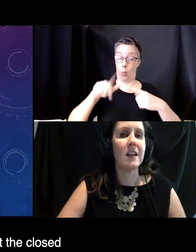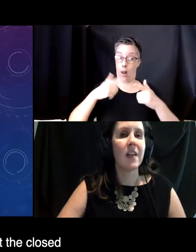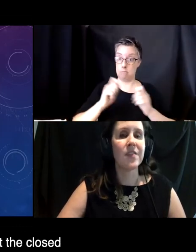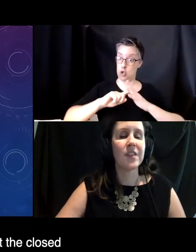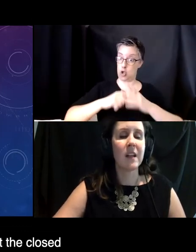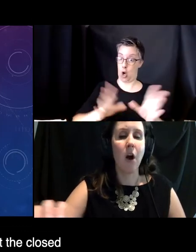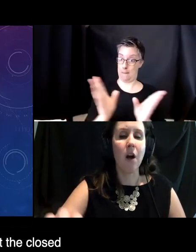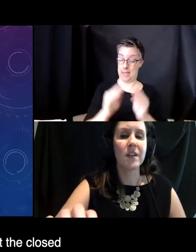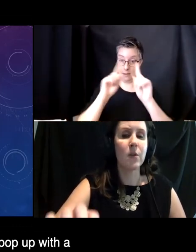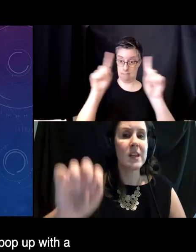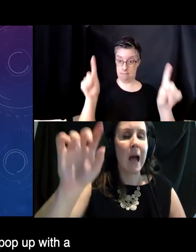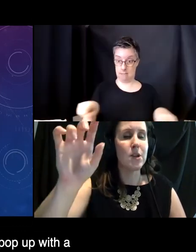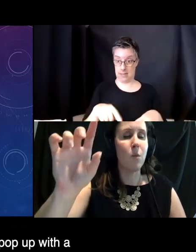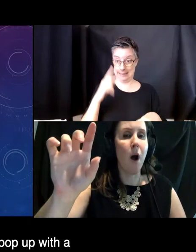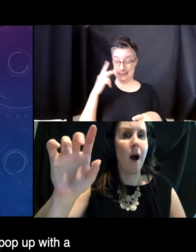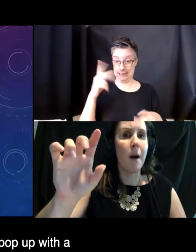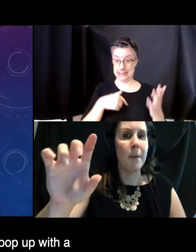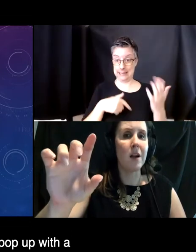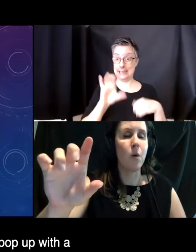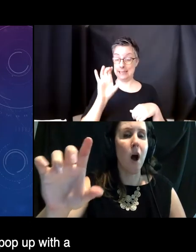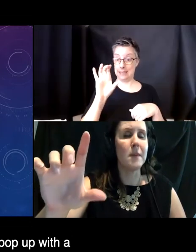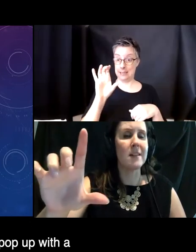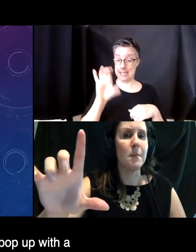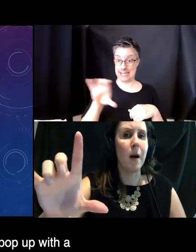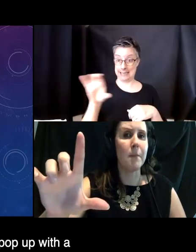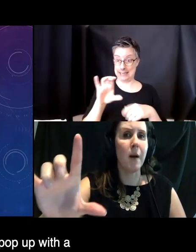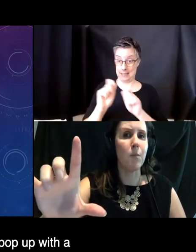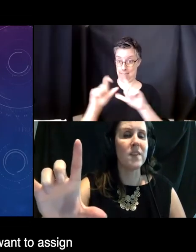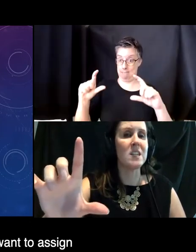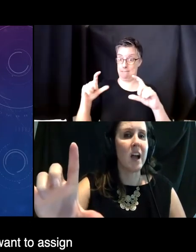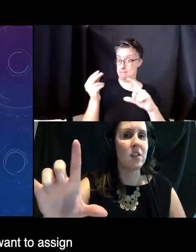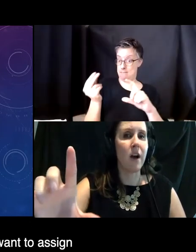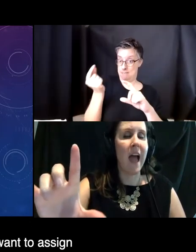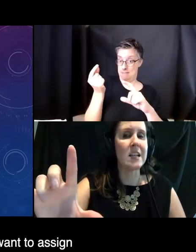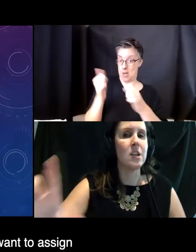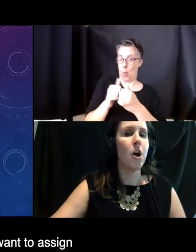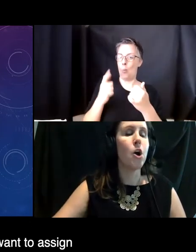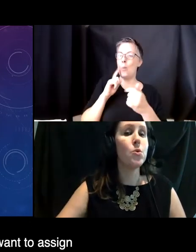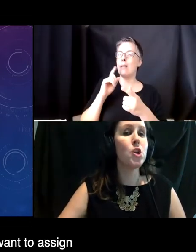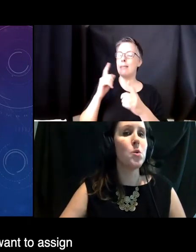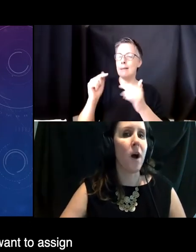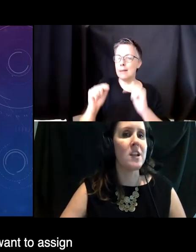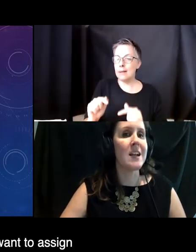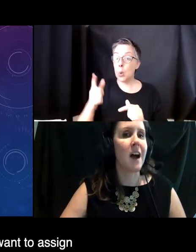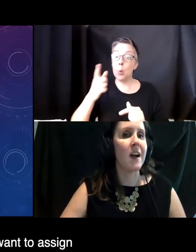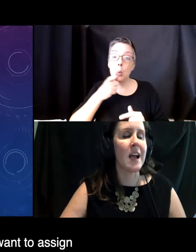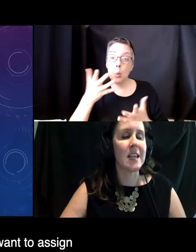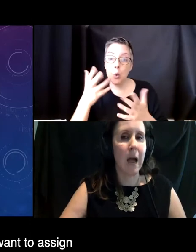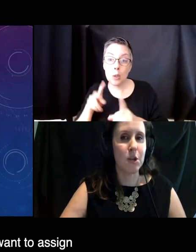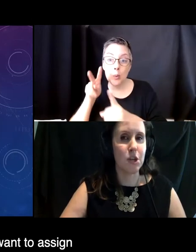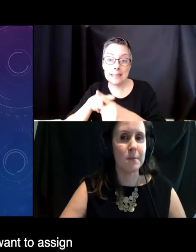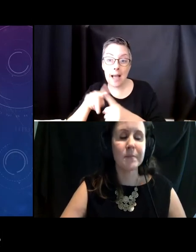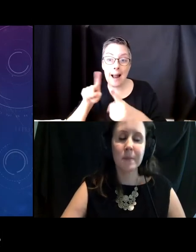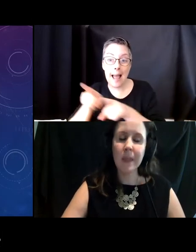that the closed caption box will automatically pop up with a dialogue asking, who do you want to assign as